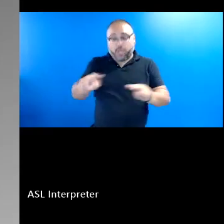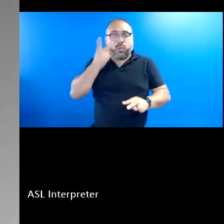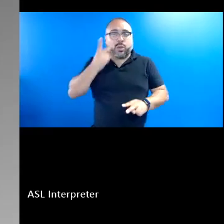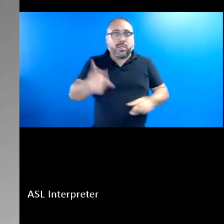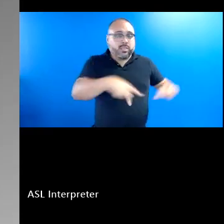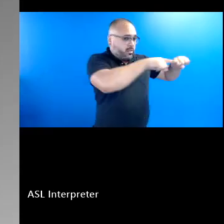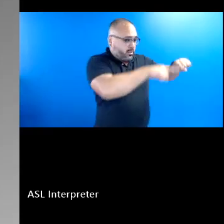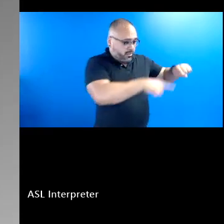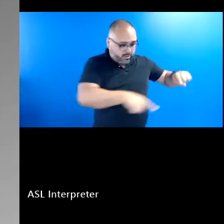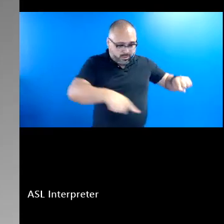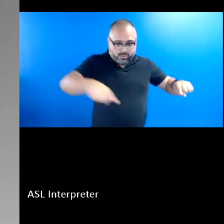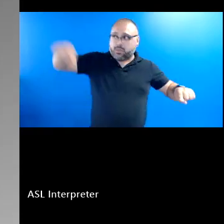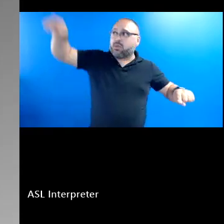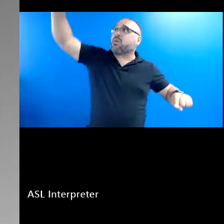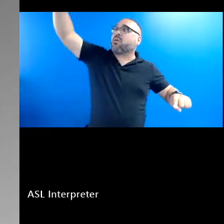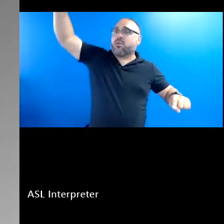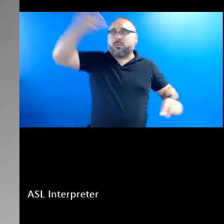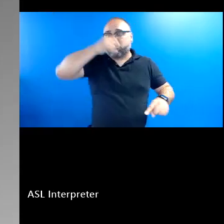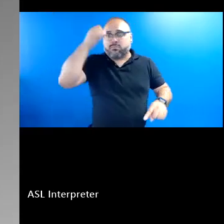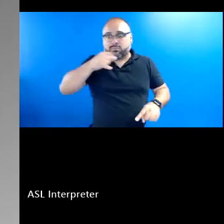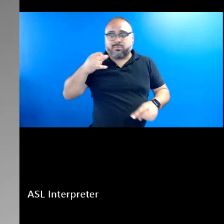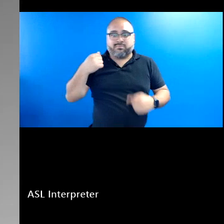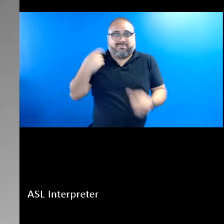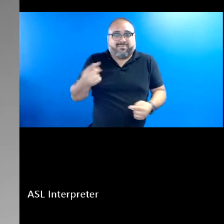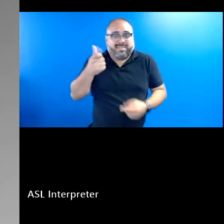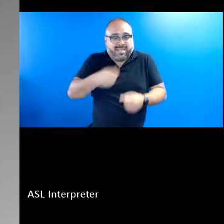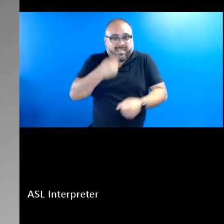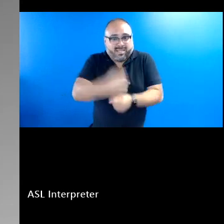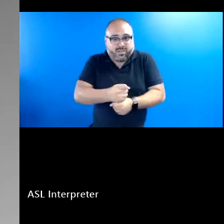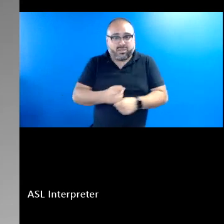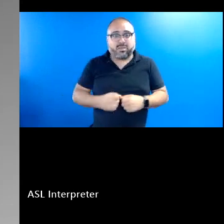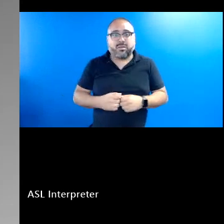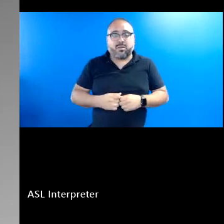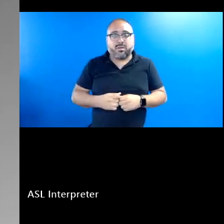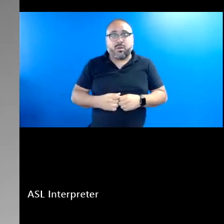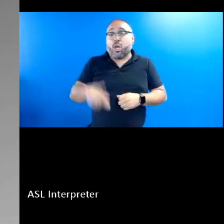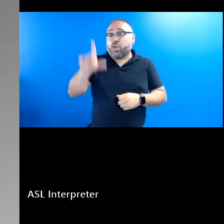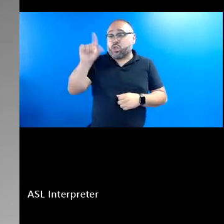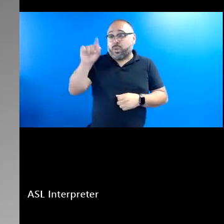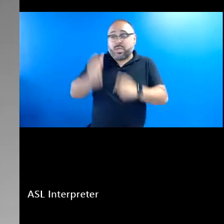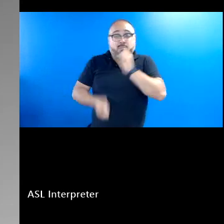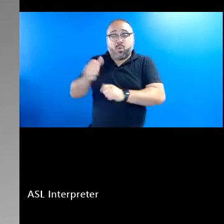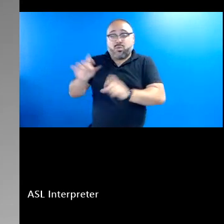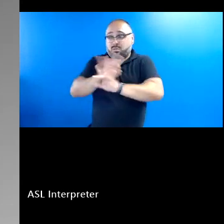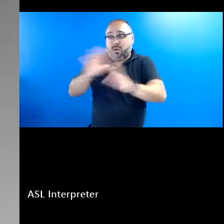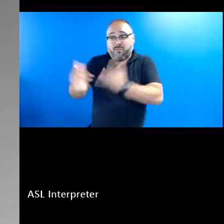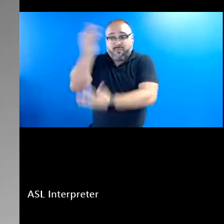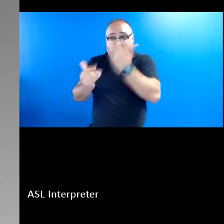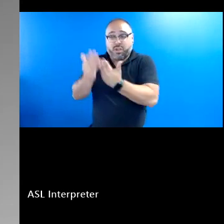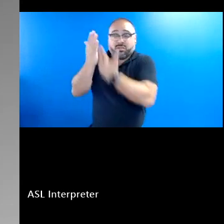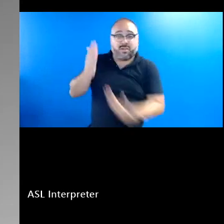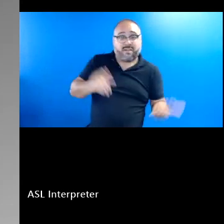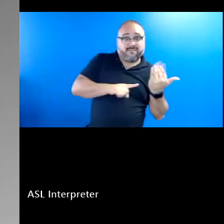in wildfires in just the last 10 years. 15 of the 20 most destructive fires in California history have occurred